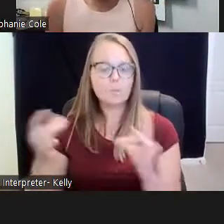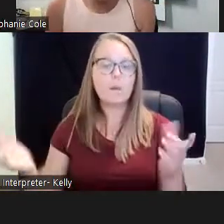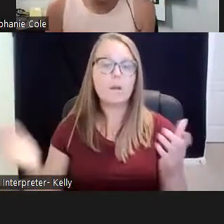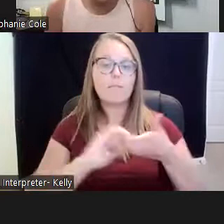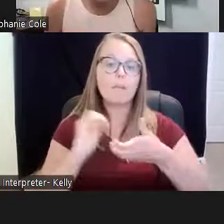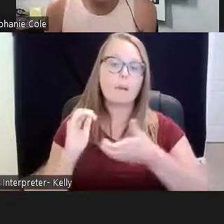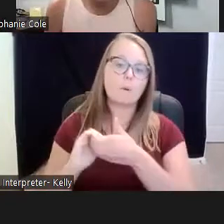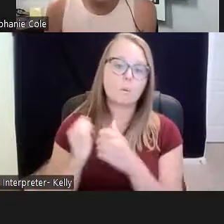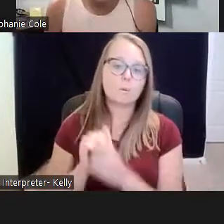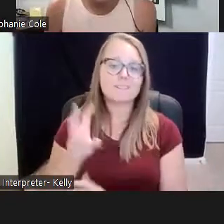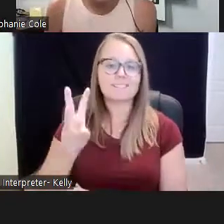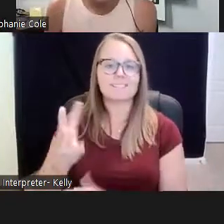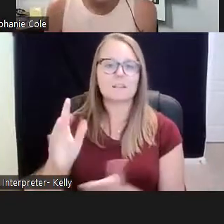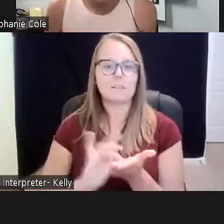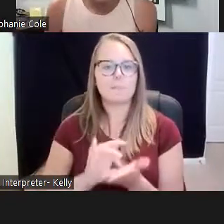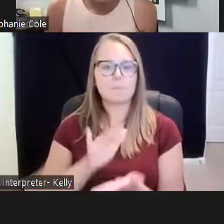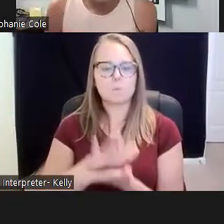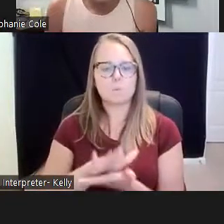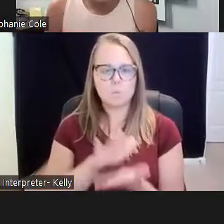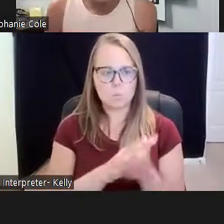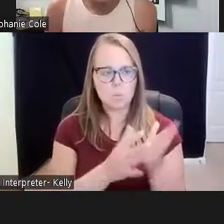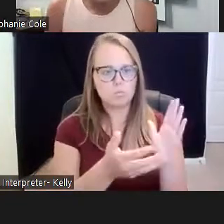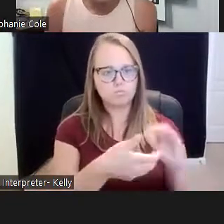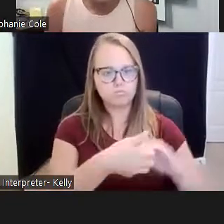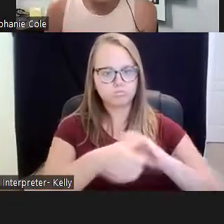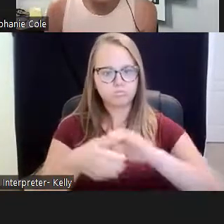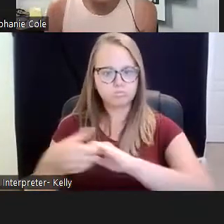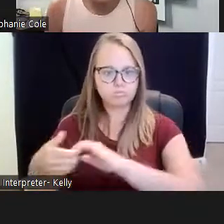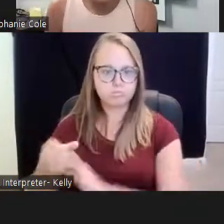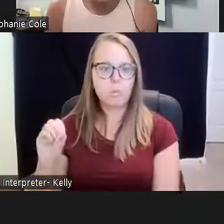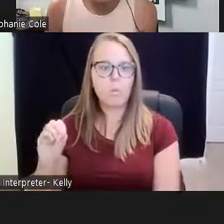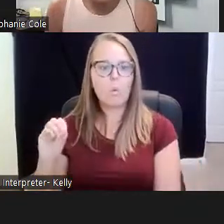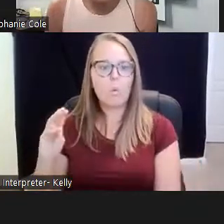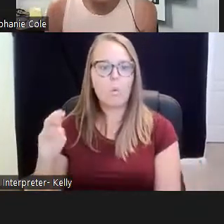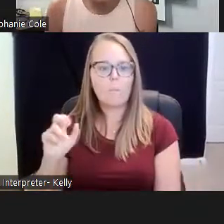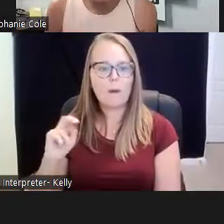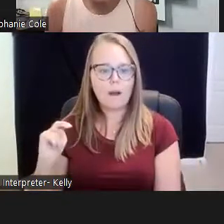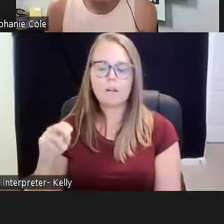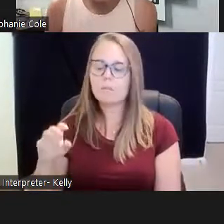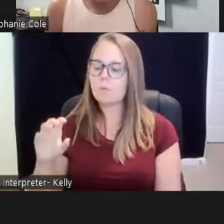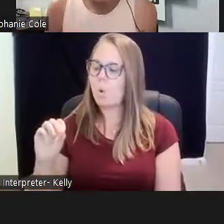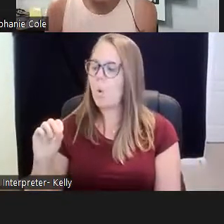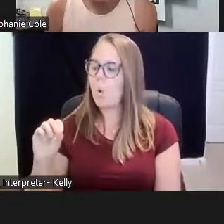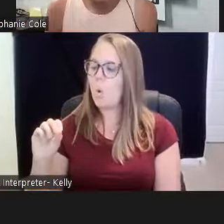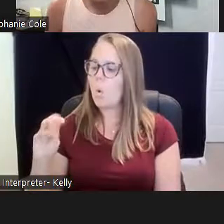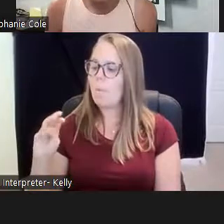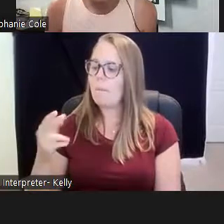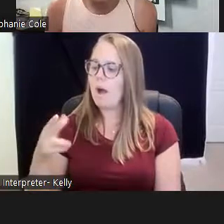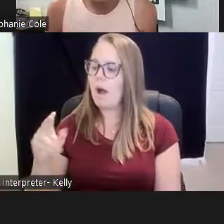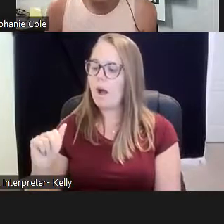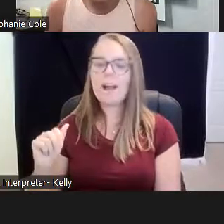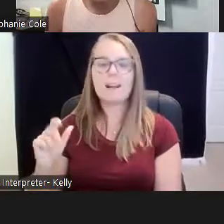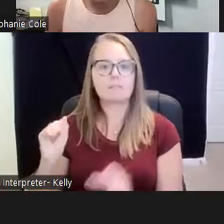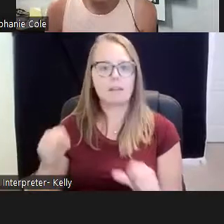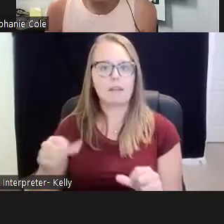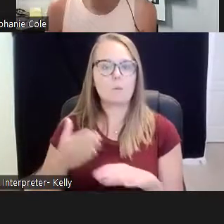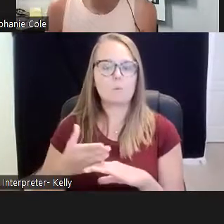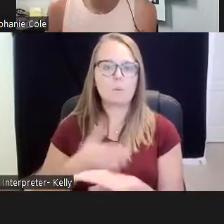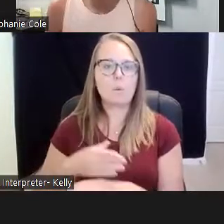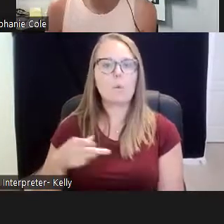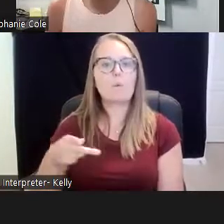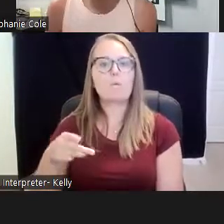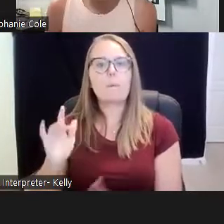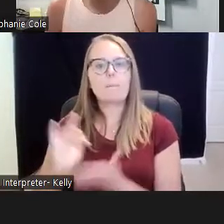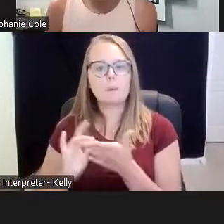collaborated with six medical schools to see if OMA can improve the medical students' empathy and